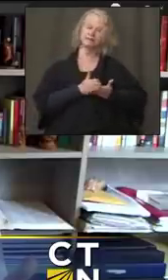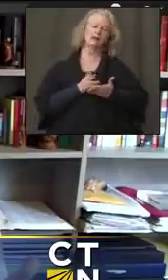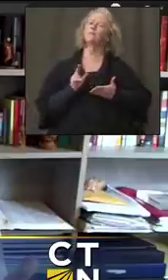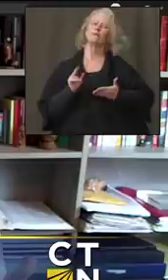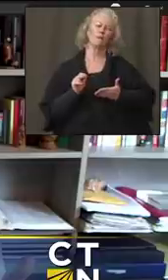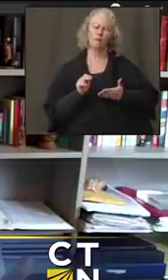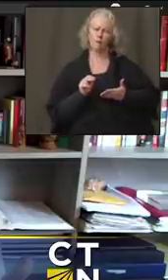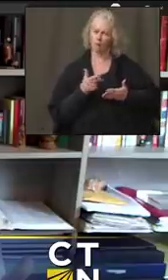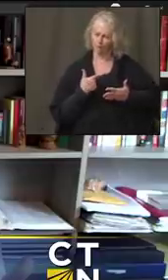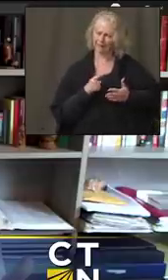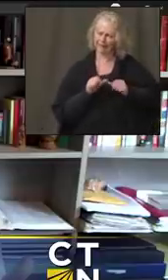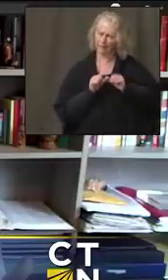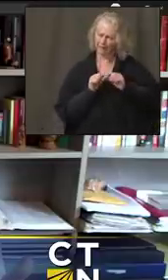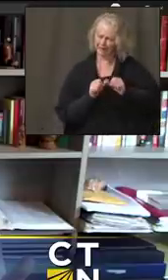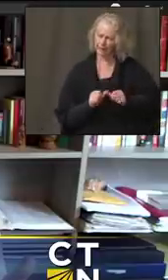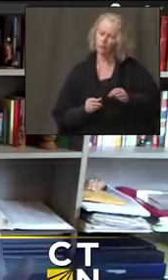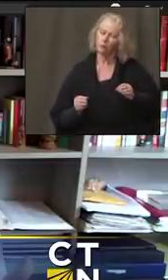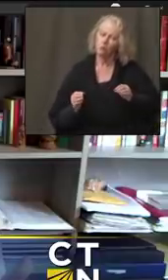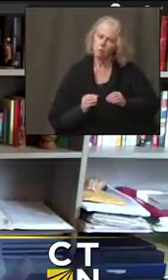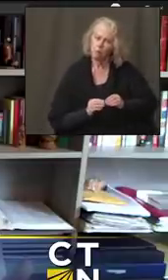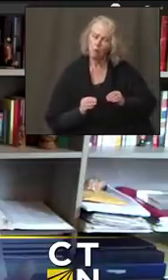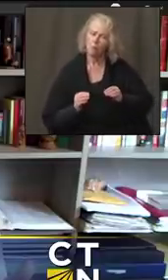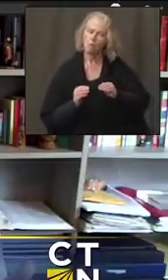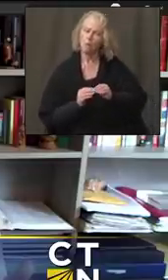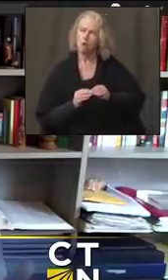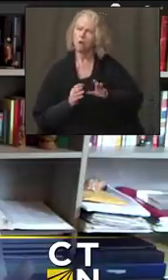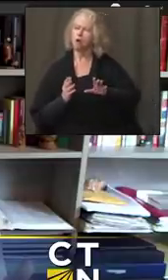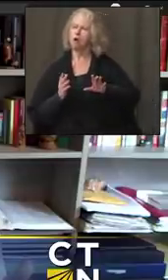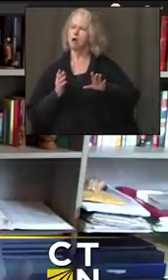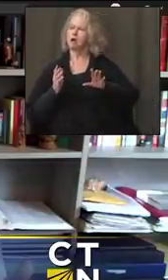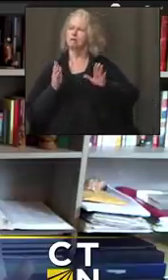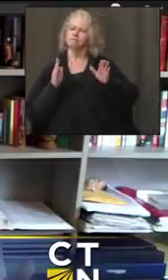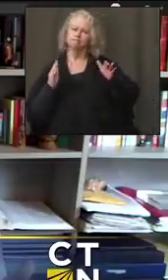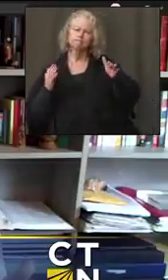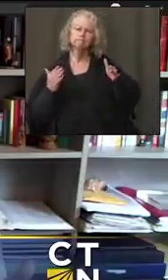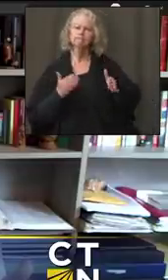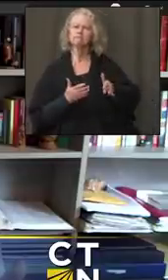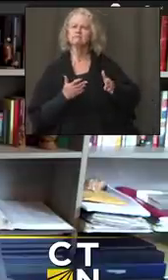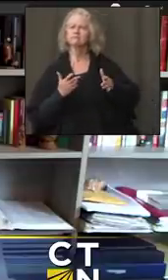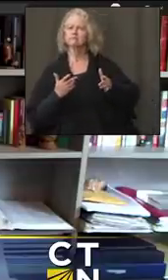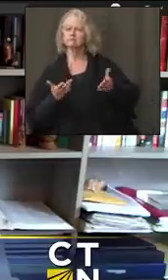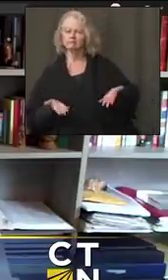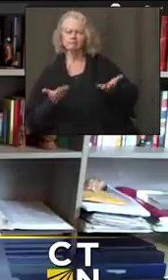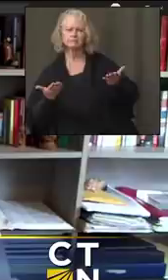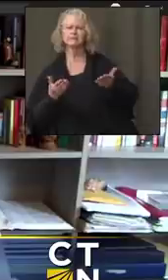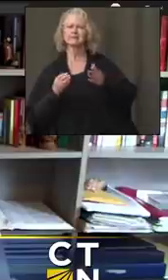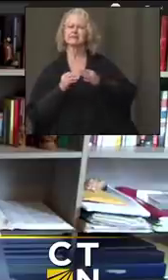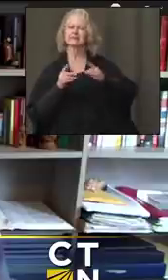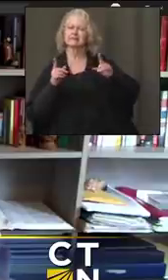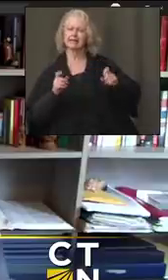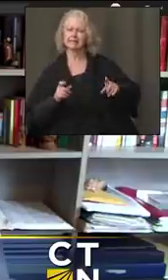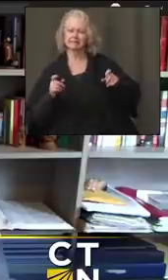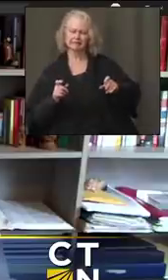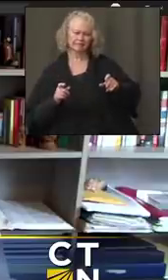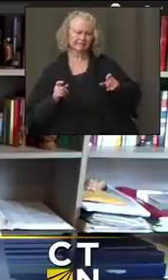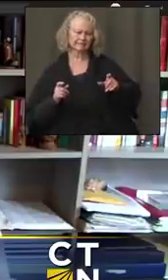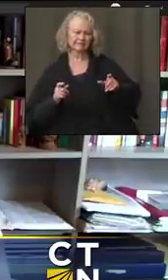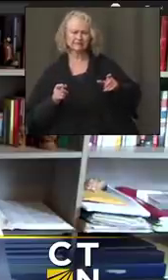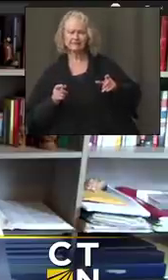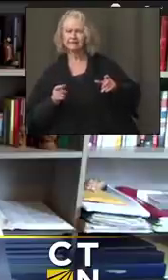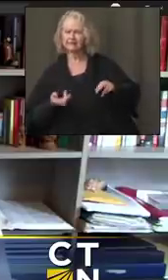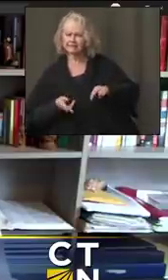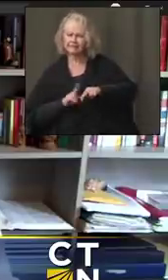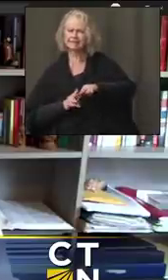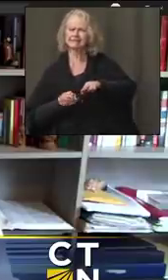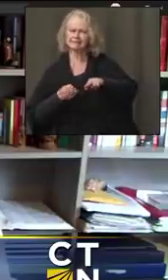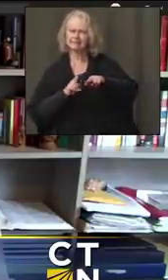to, continue the work, the hard work of, ramping up testing and actually expanding testing so we actually